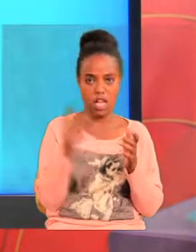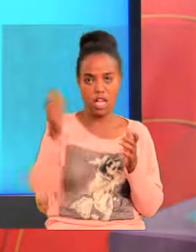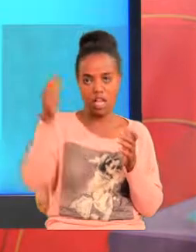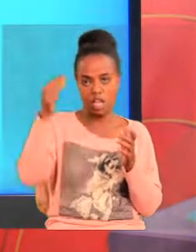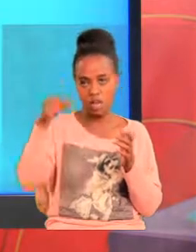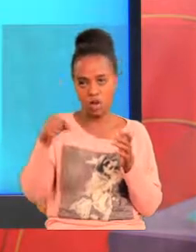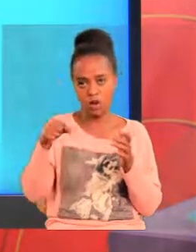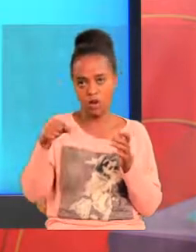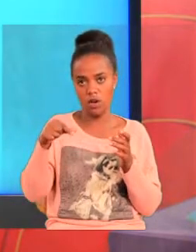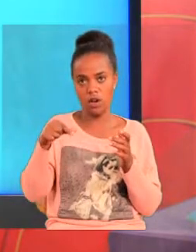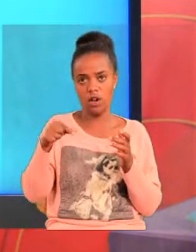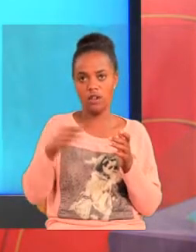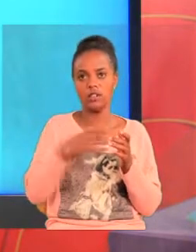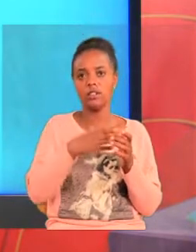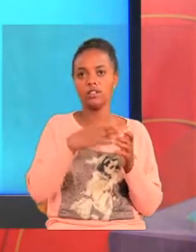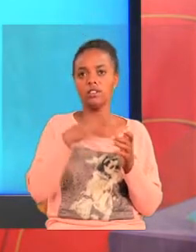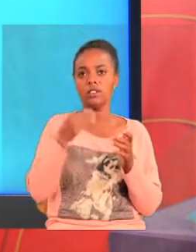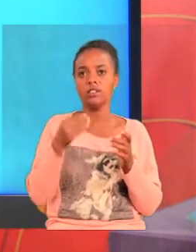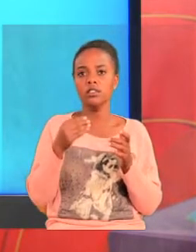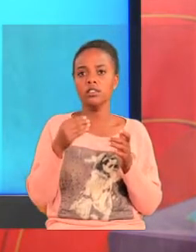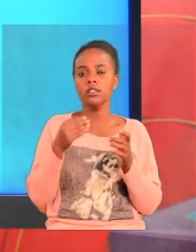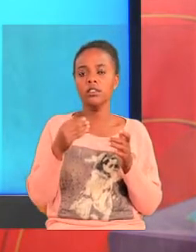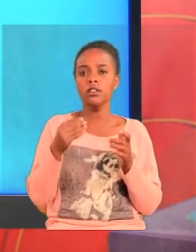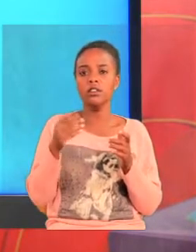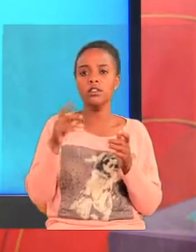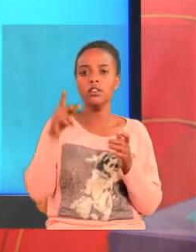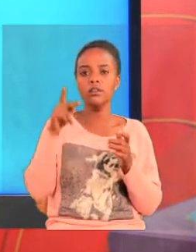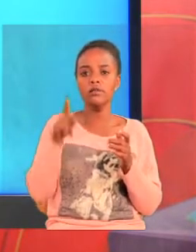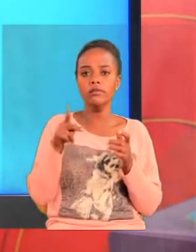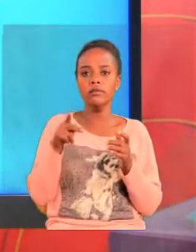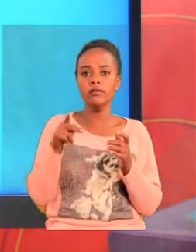Q, and P